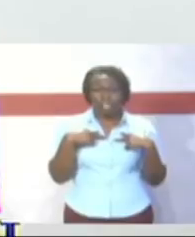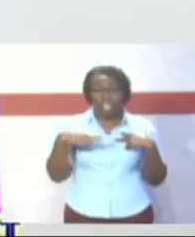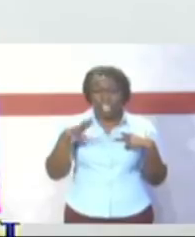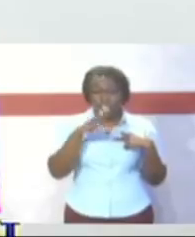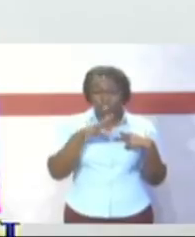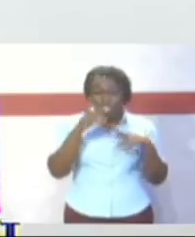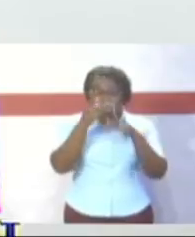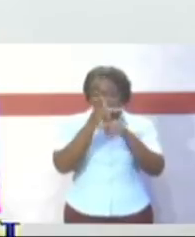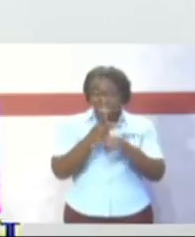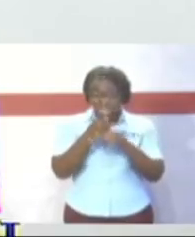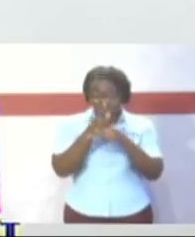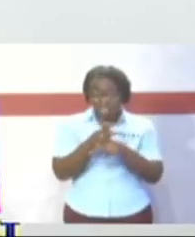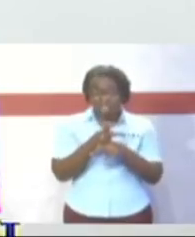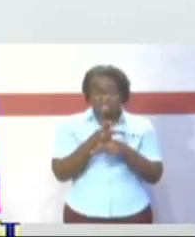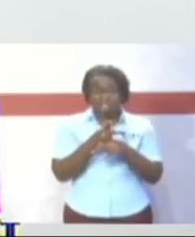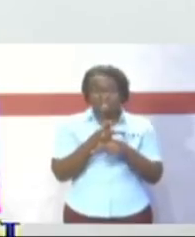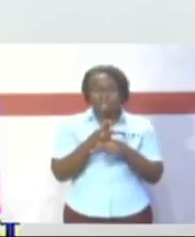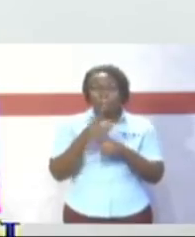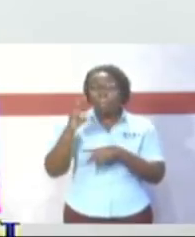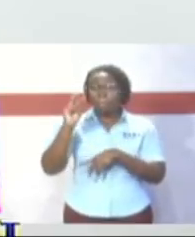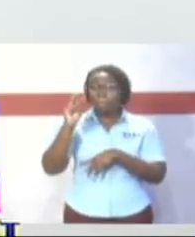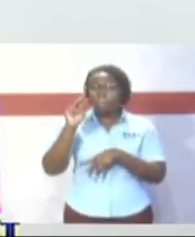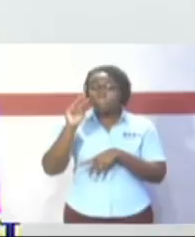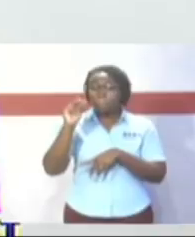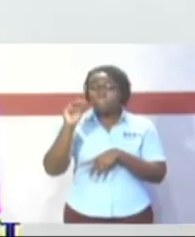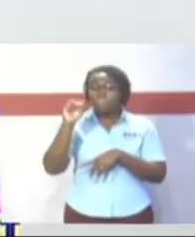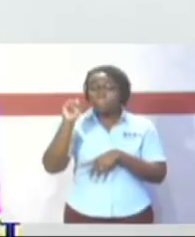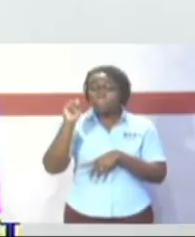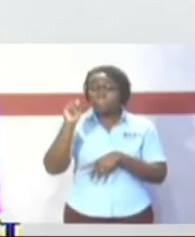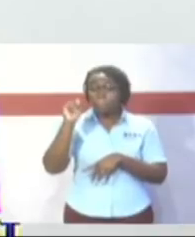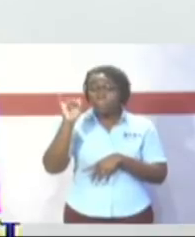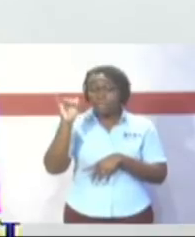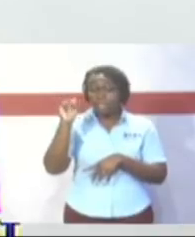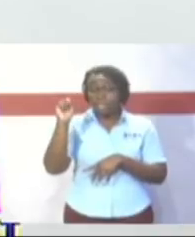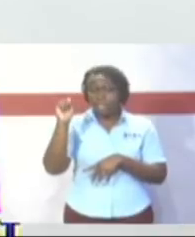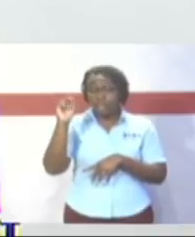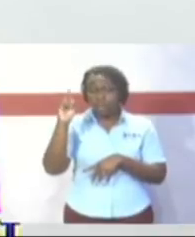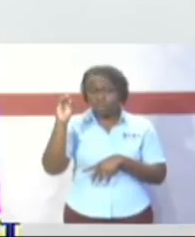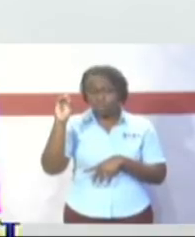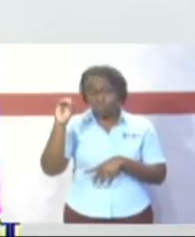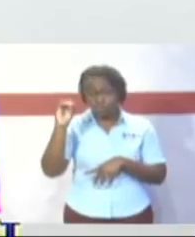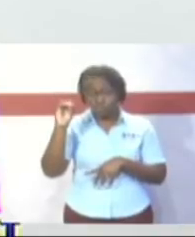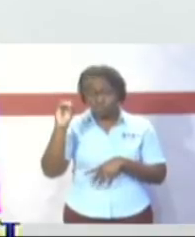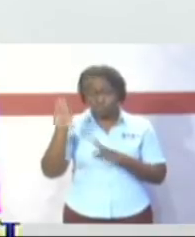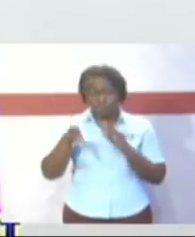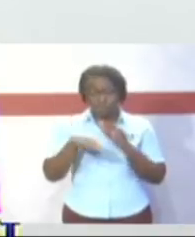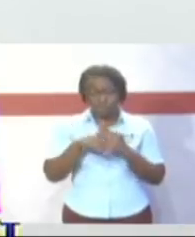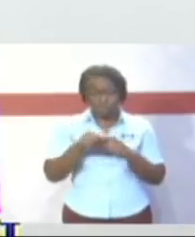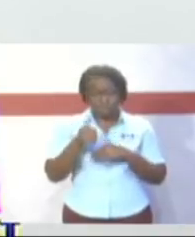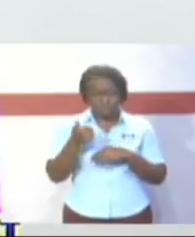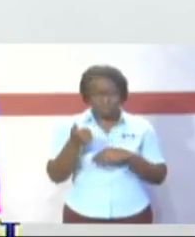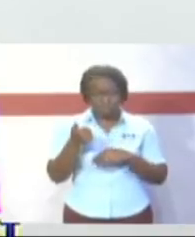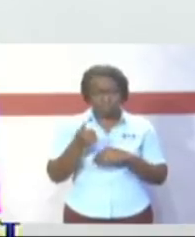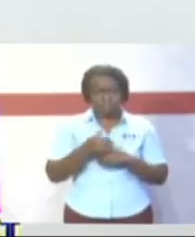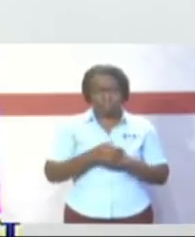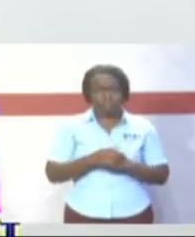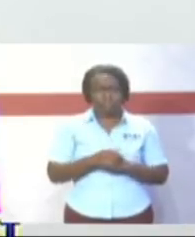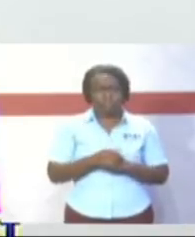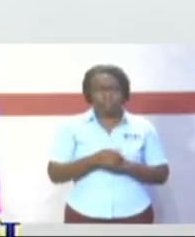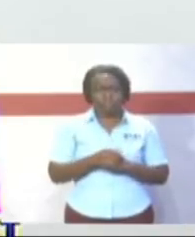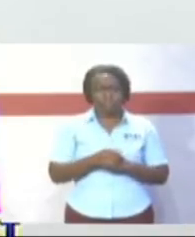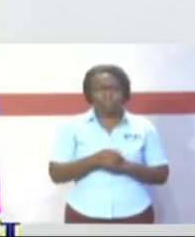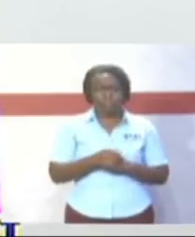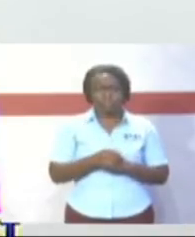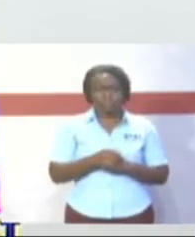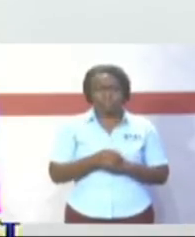Andrew St. David and Nariva Mayaro that concentrate our outreach and health center services, as well as our administrative